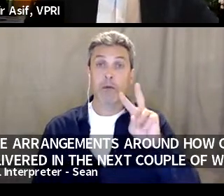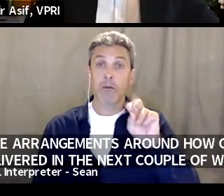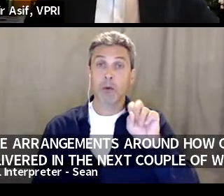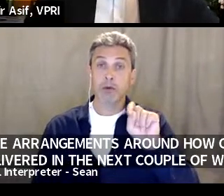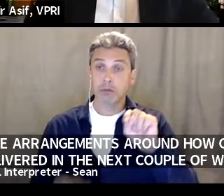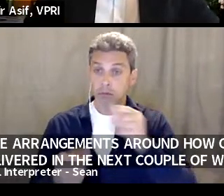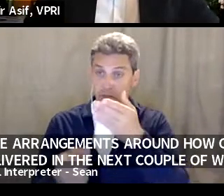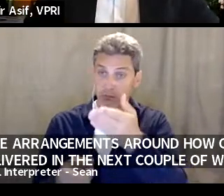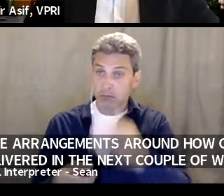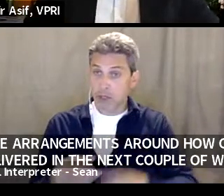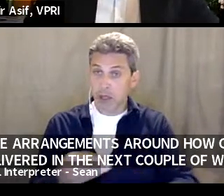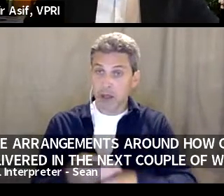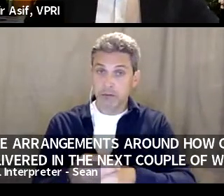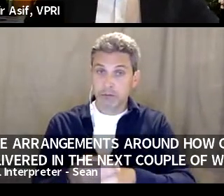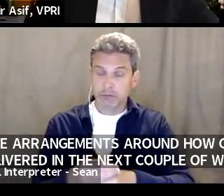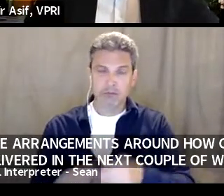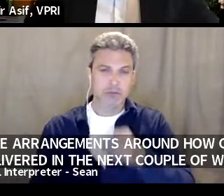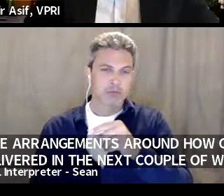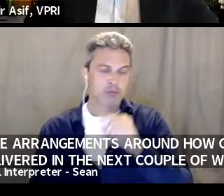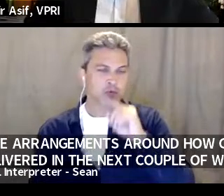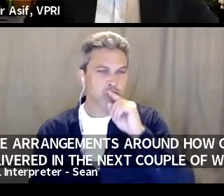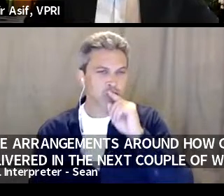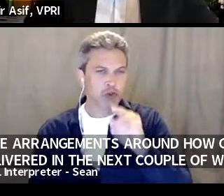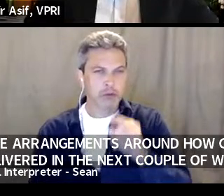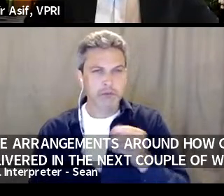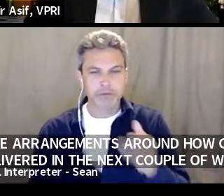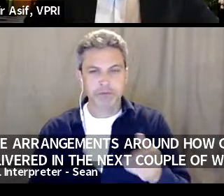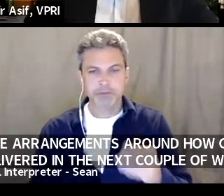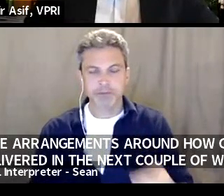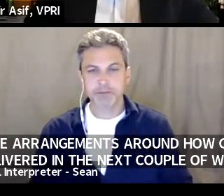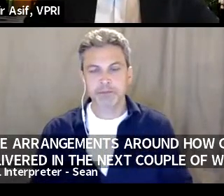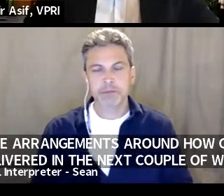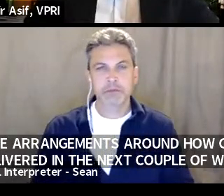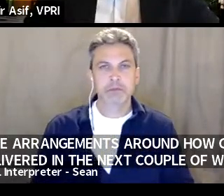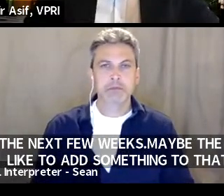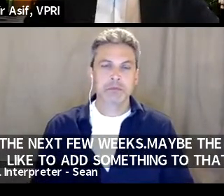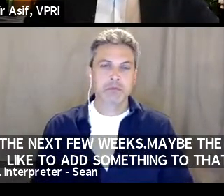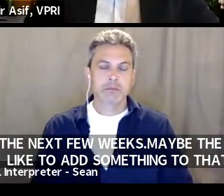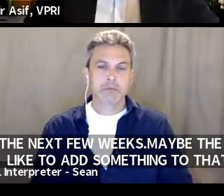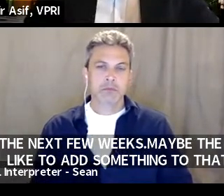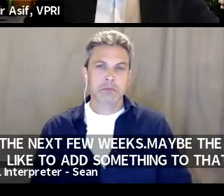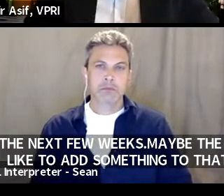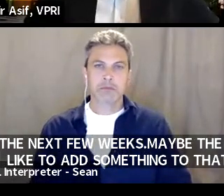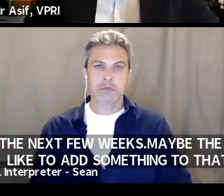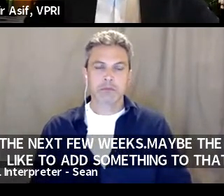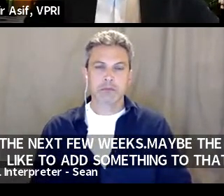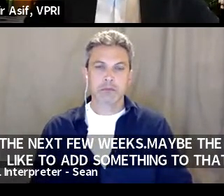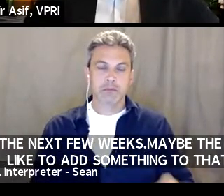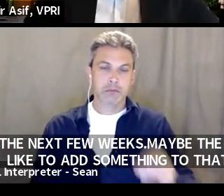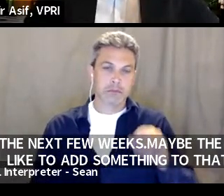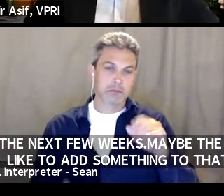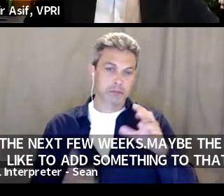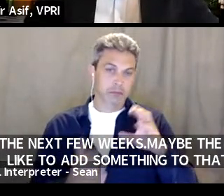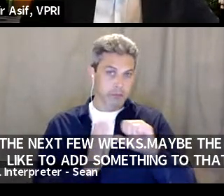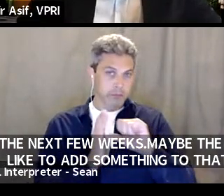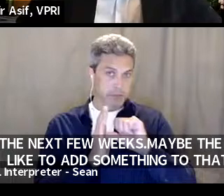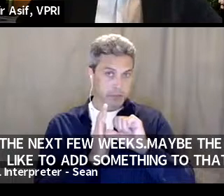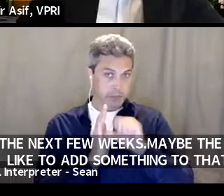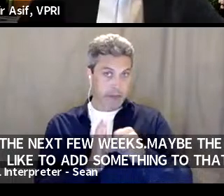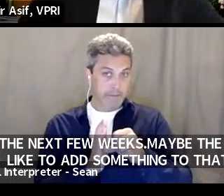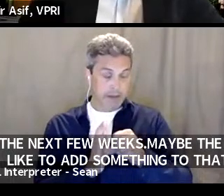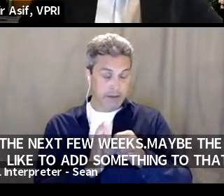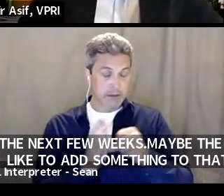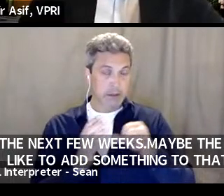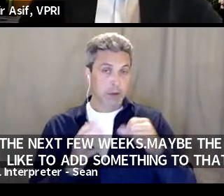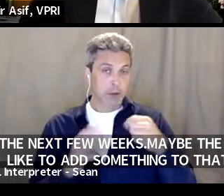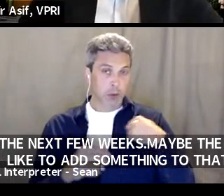that. Sure, I will be happy to. And just to emphasize, we are working on this very actively